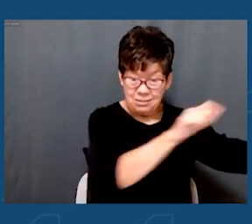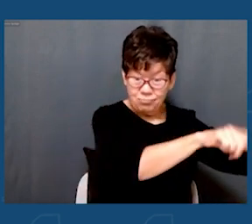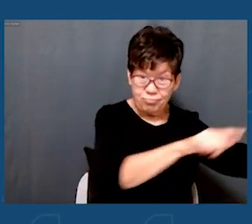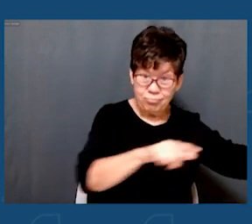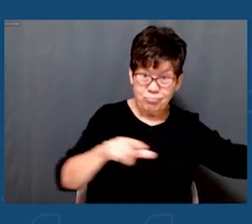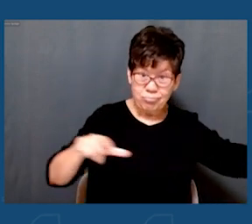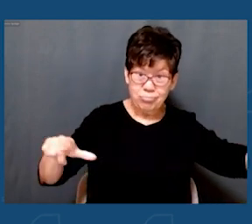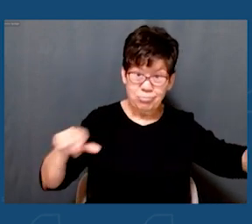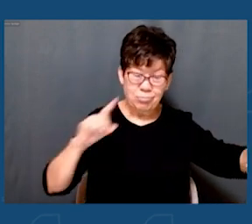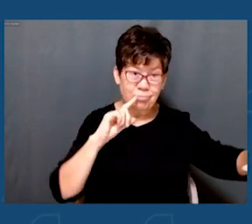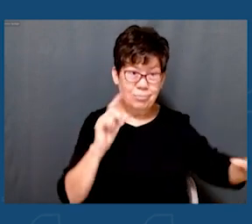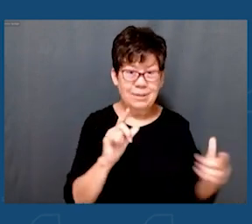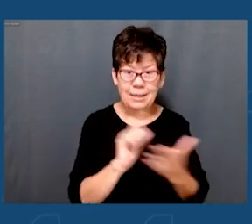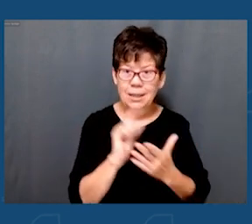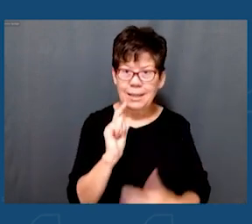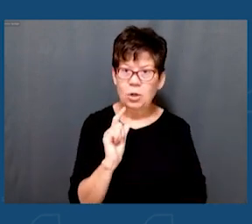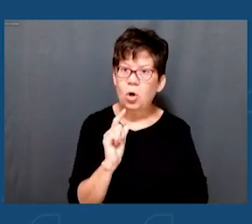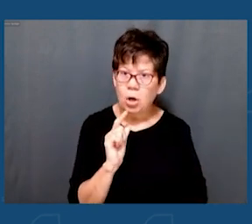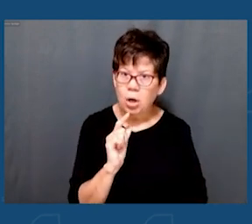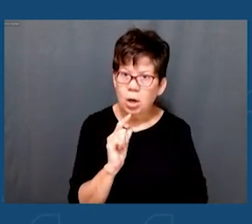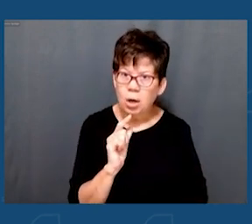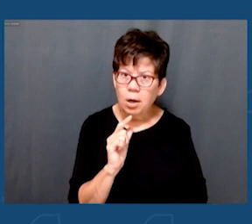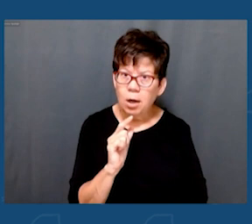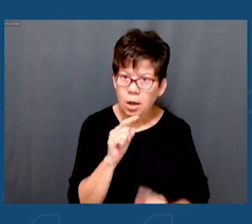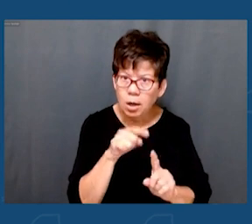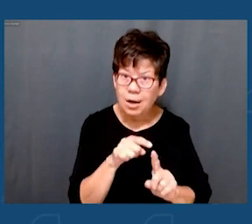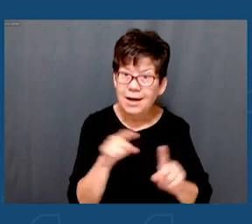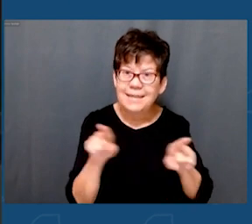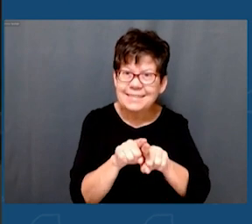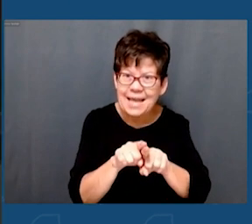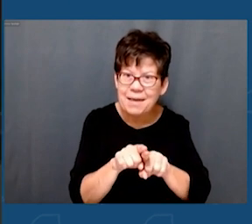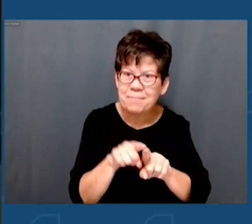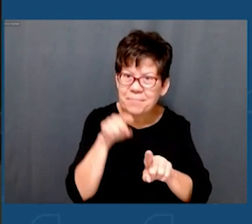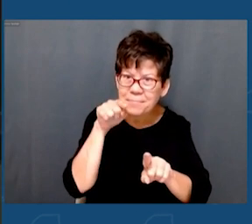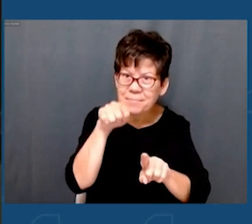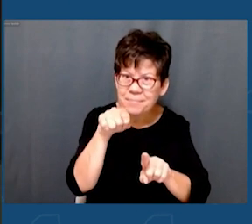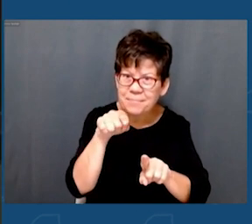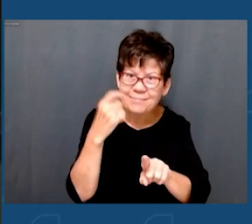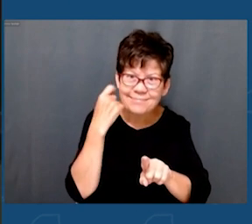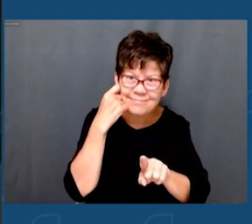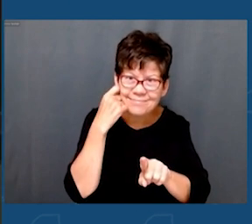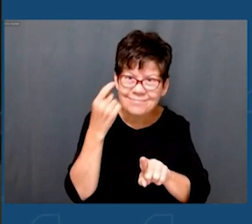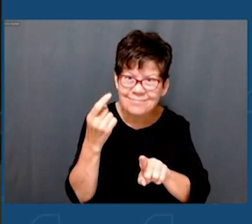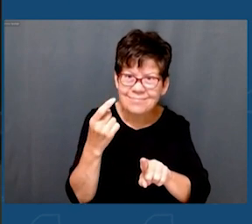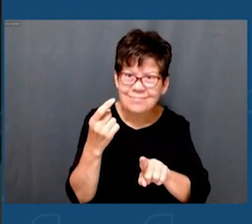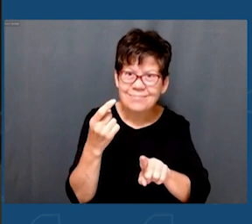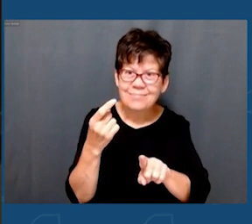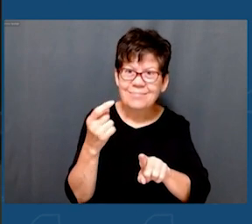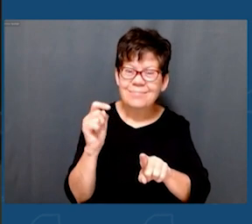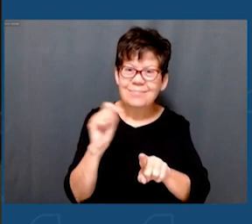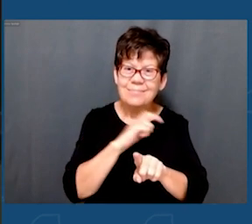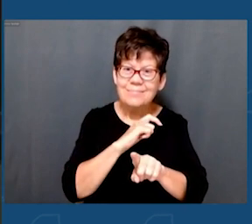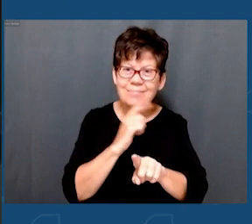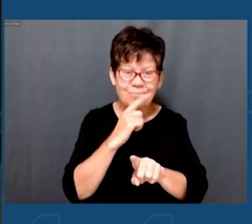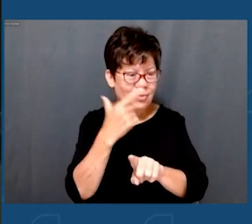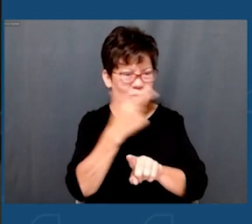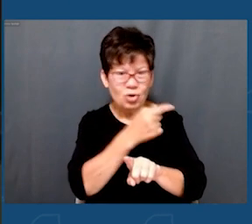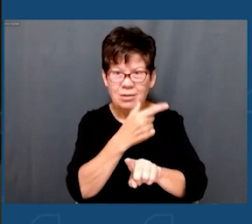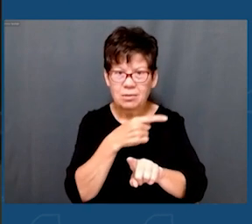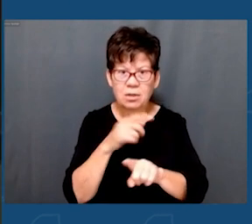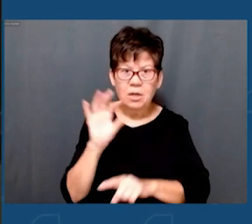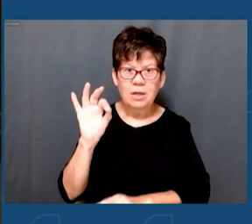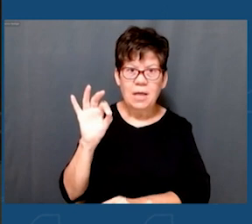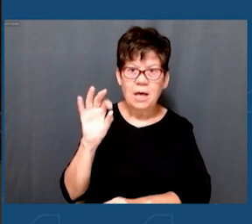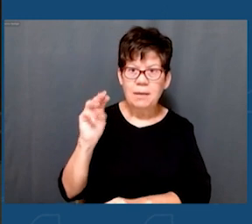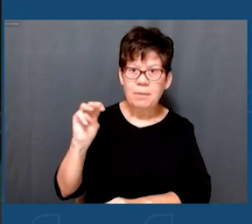the exact same gun that was used to shoot Trooper Albert, as witnessed here. It's a 9mm handgun. It has